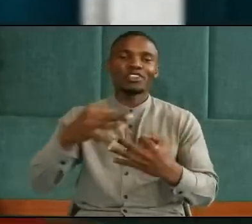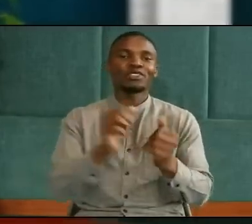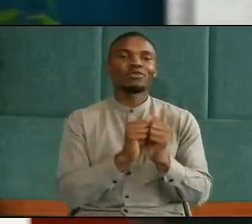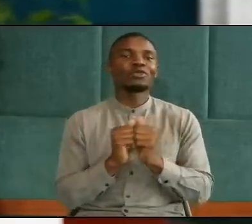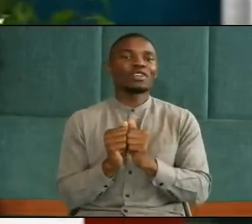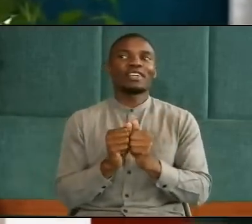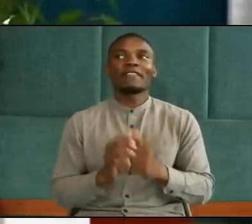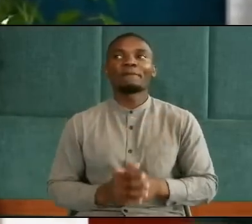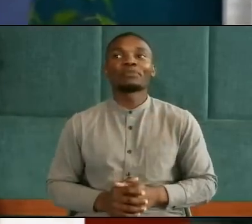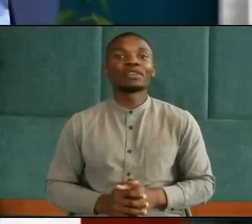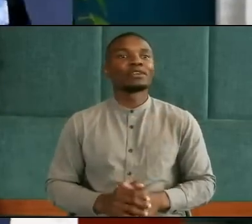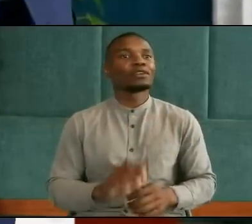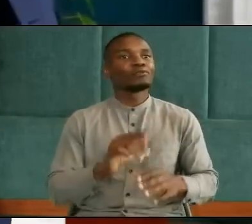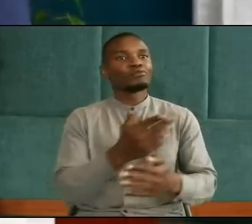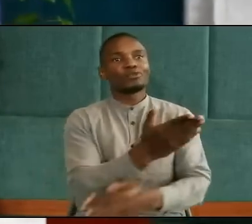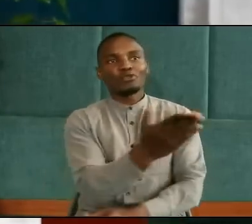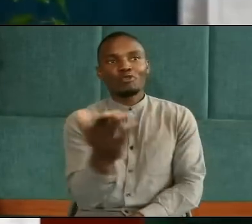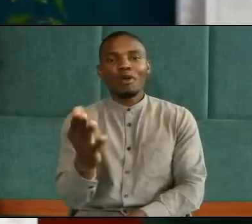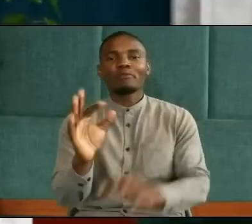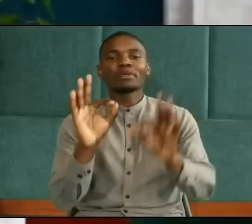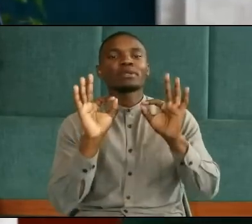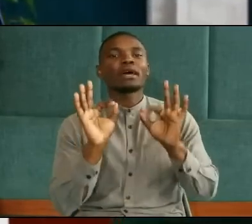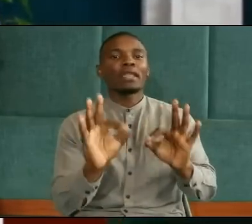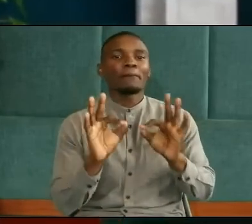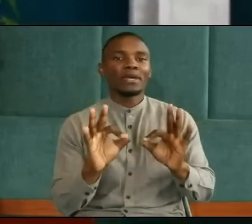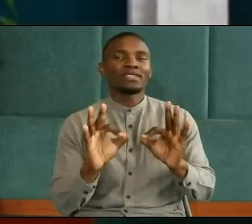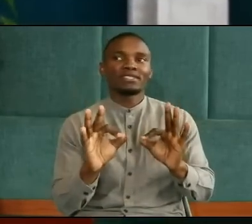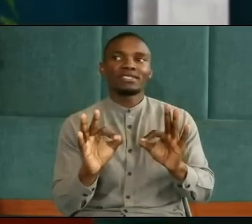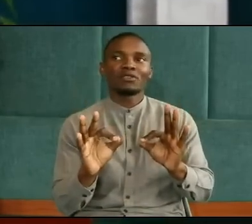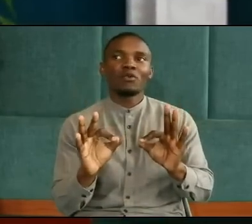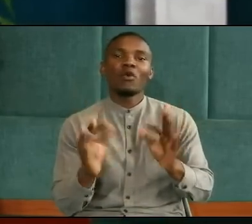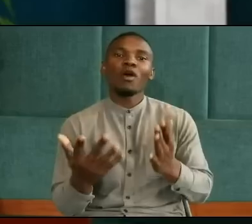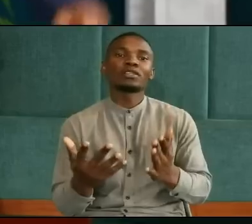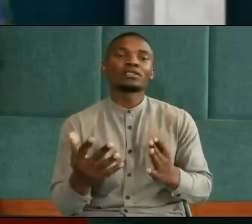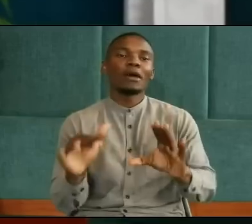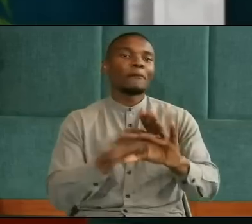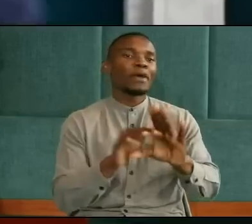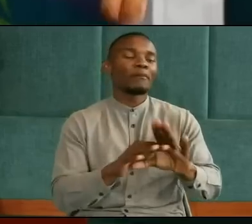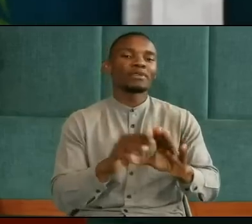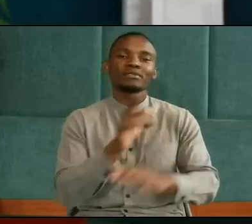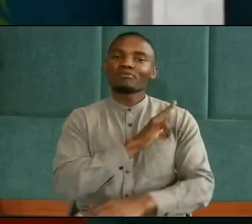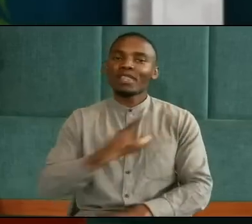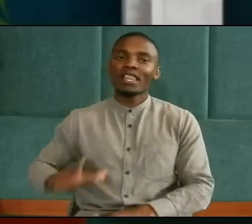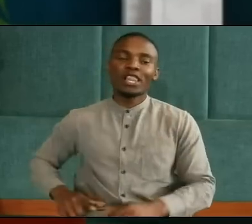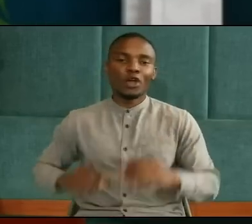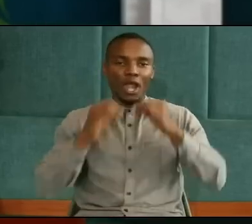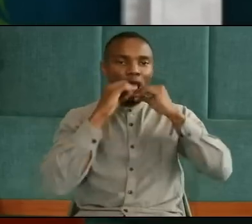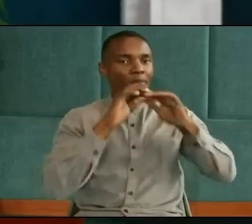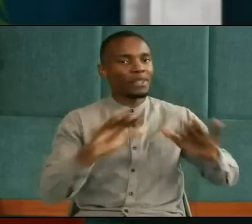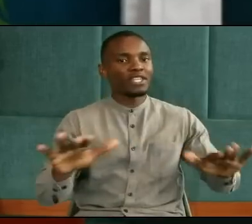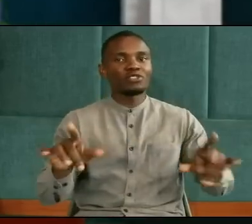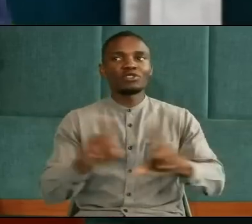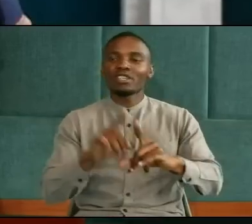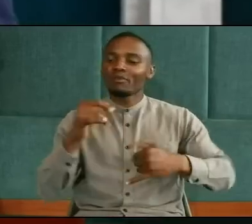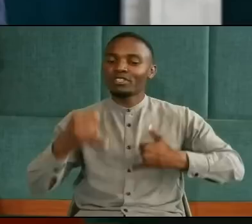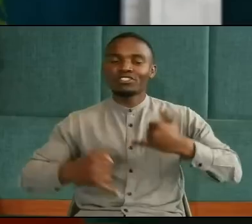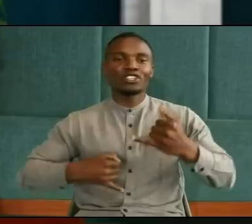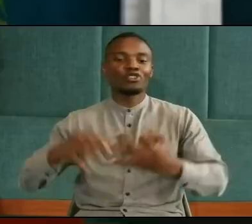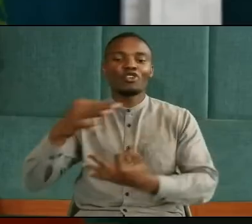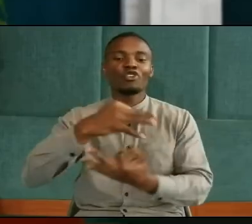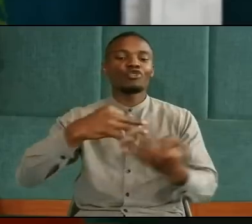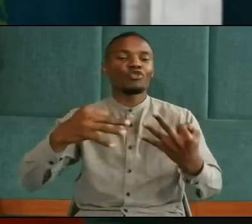Amen. Amen. You have been an awesome congregation. The Lord bless you. It's a joy to fellowship with